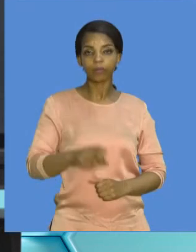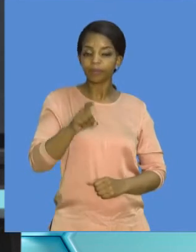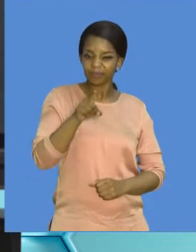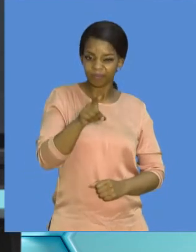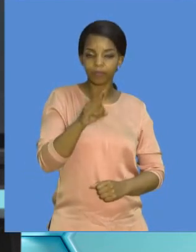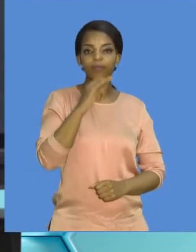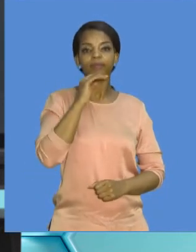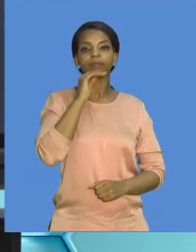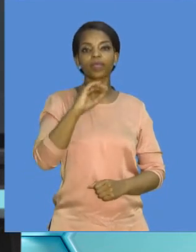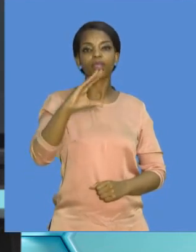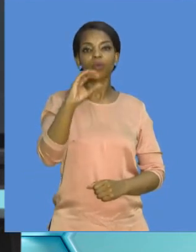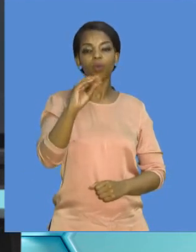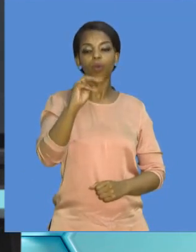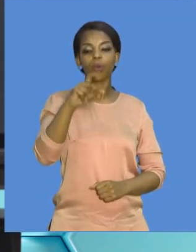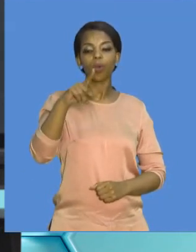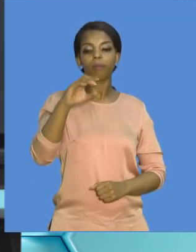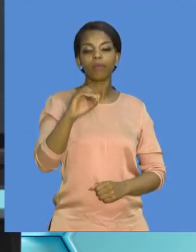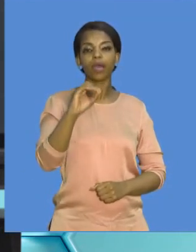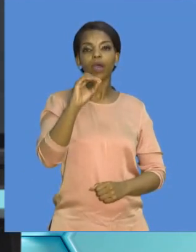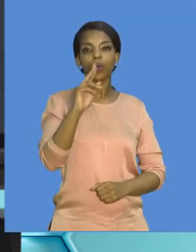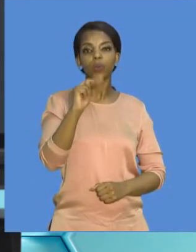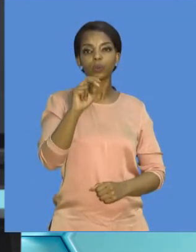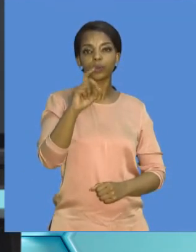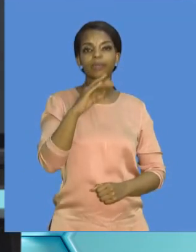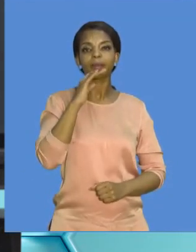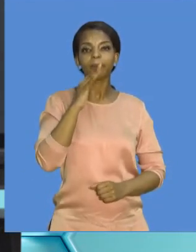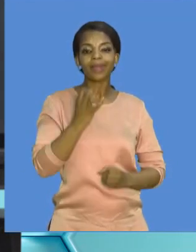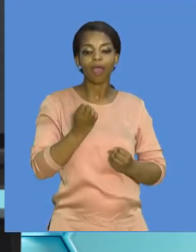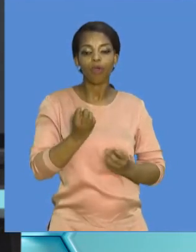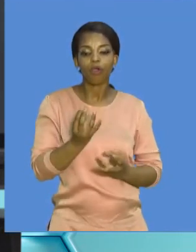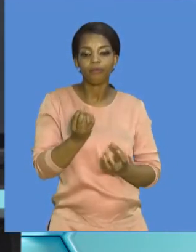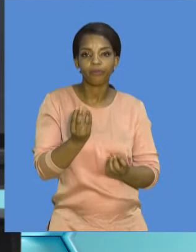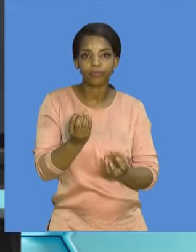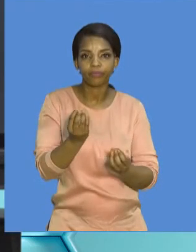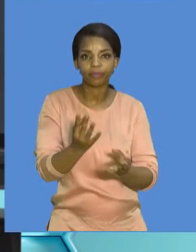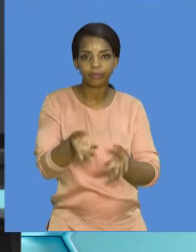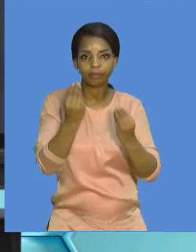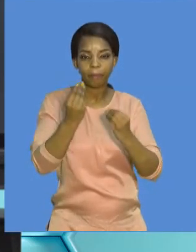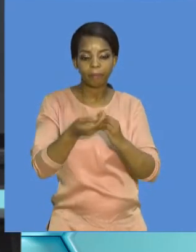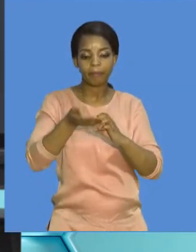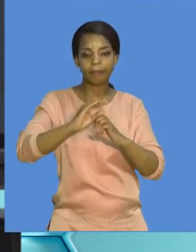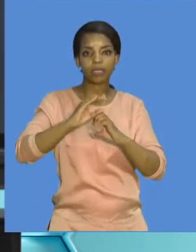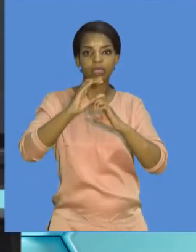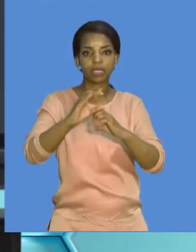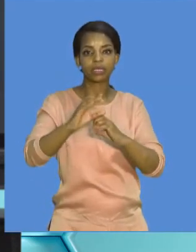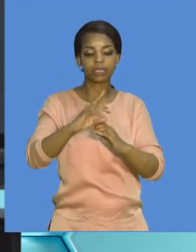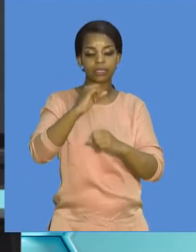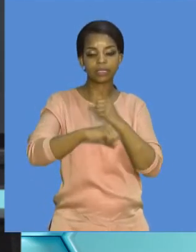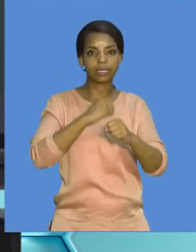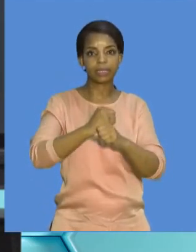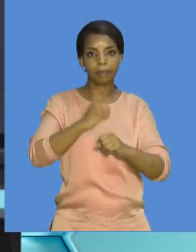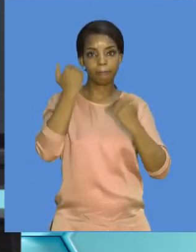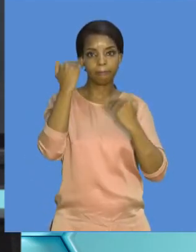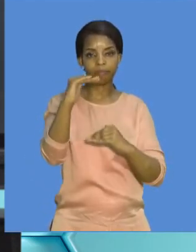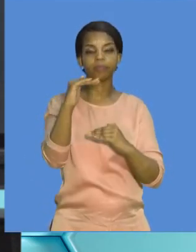what compounding period is about. It's about how often you get the interest within a duration of a